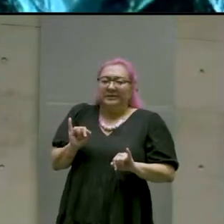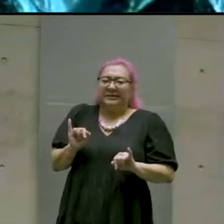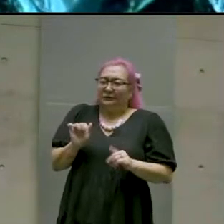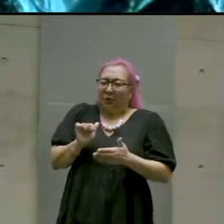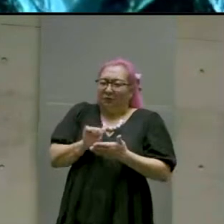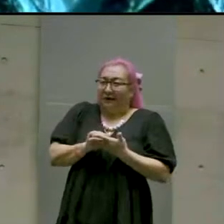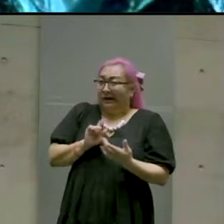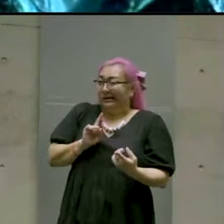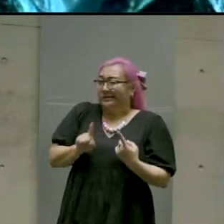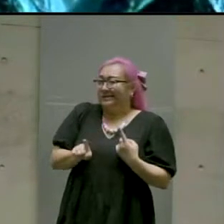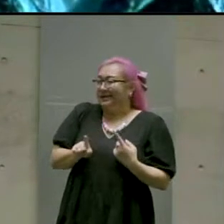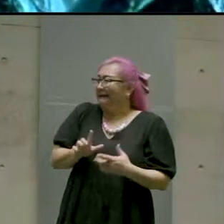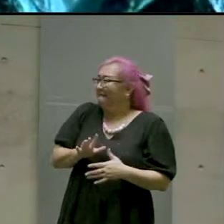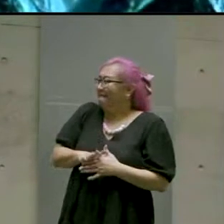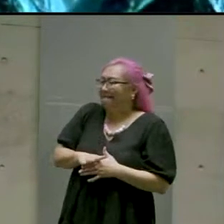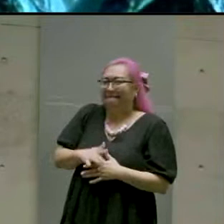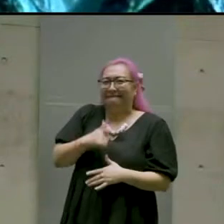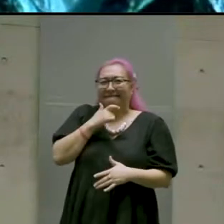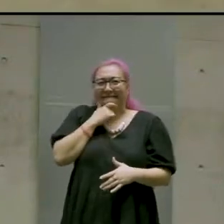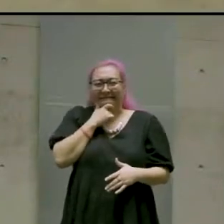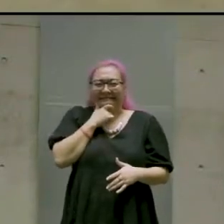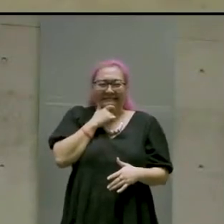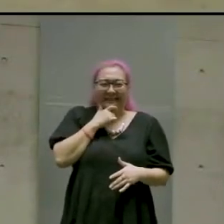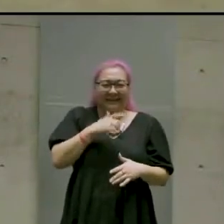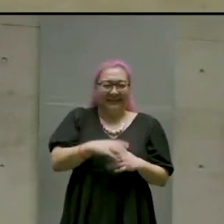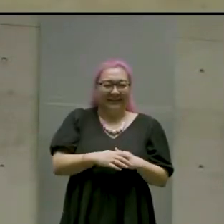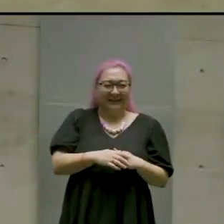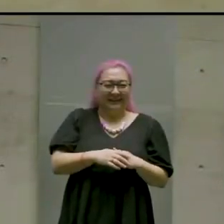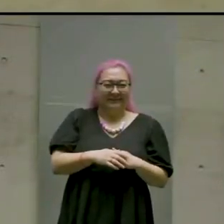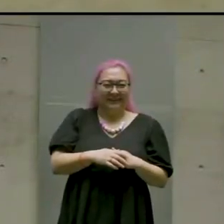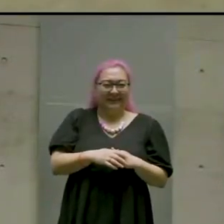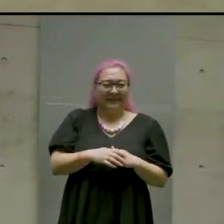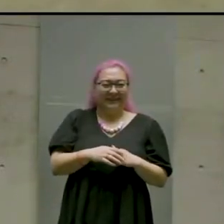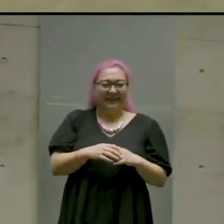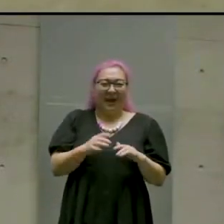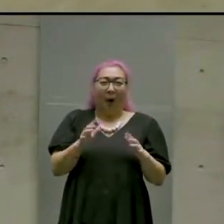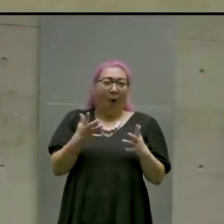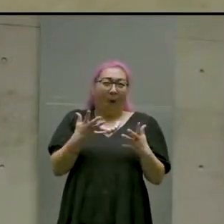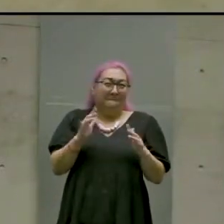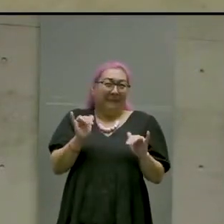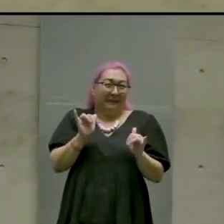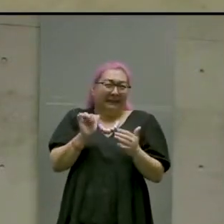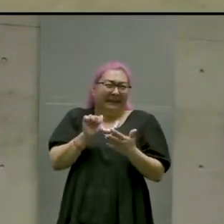It's usually not right. just FYI.